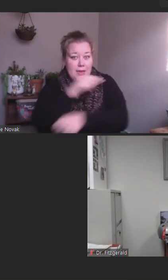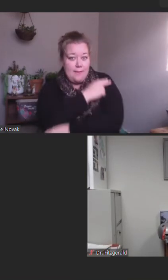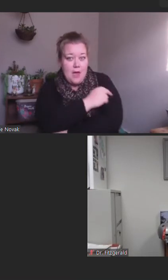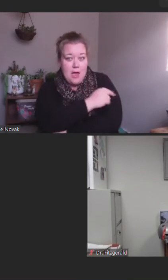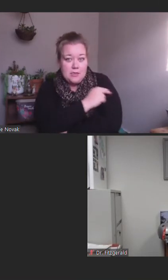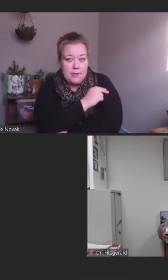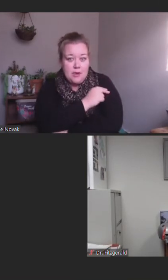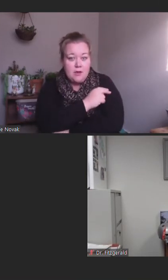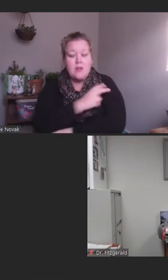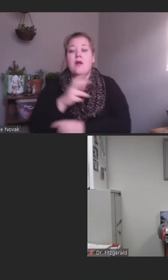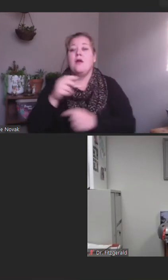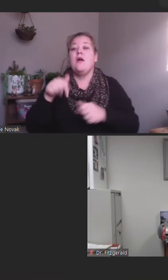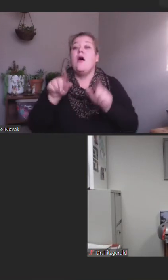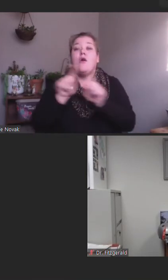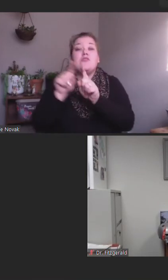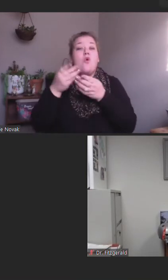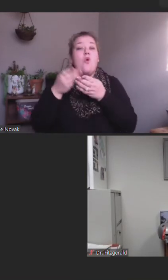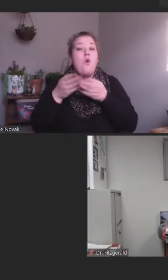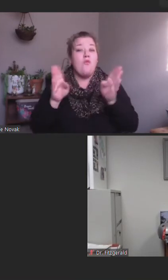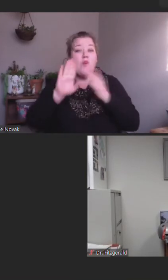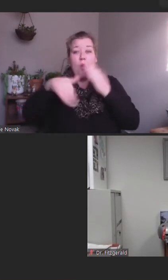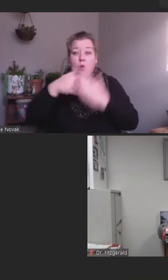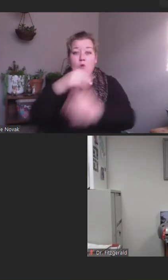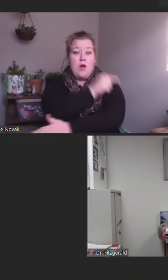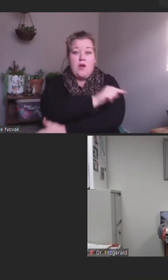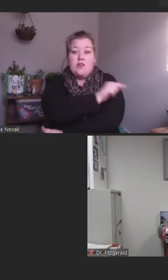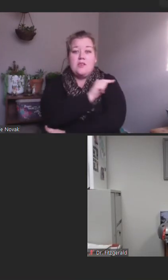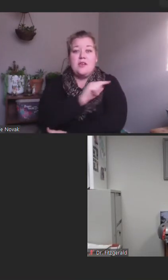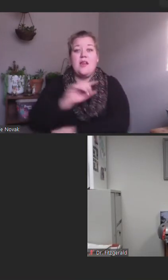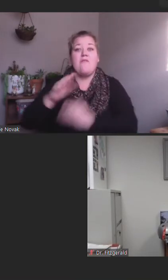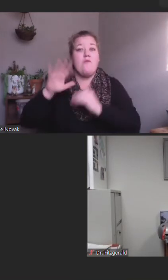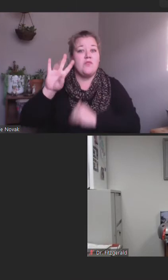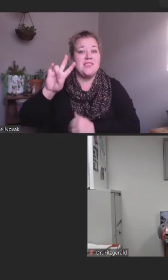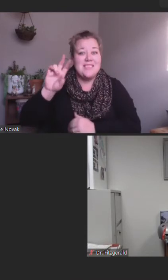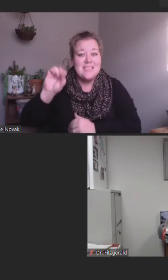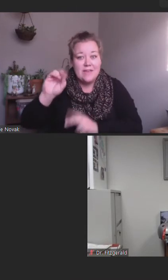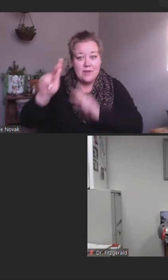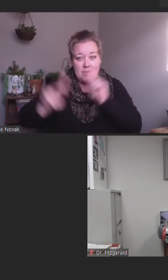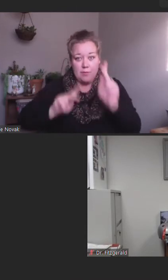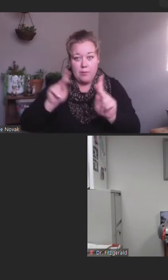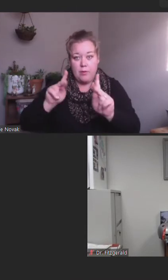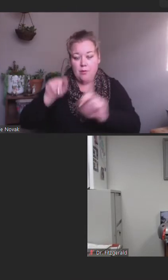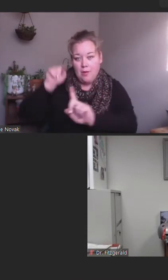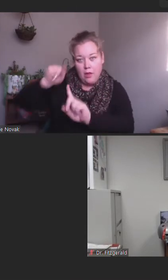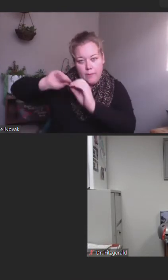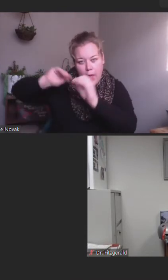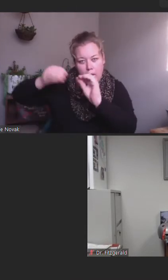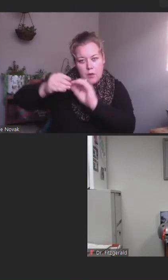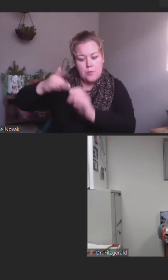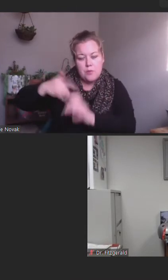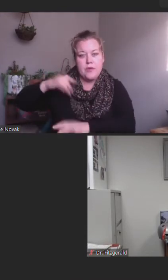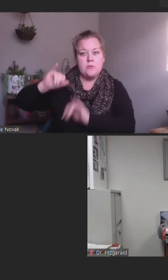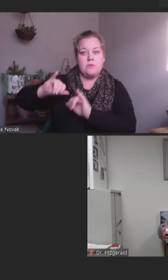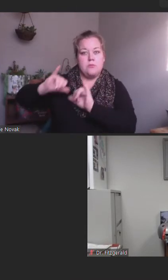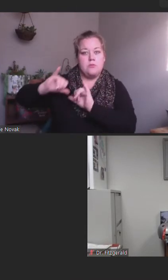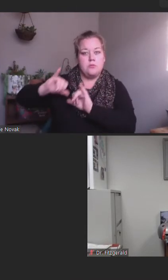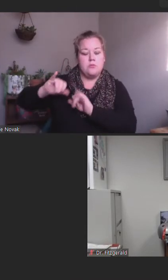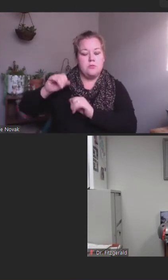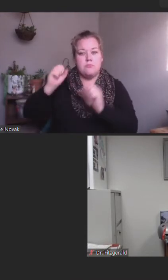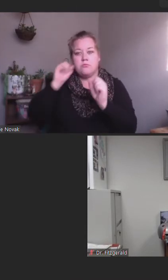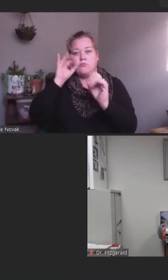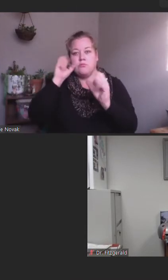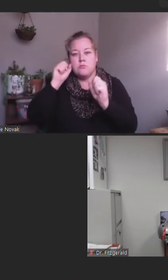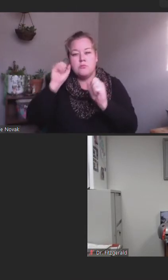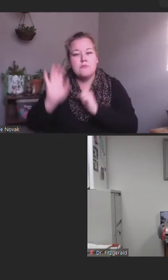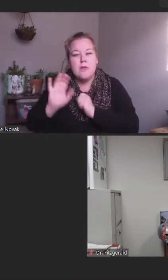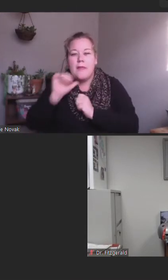70 patients with COVID-19. It's not just that static number that has me alarmed. It is the rate of change.